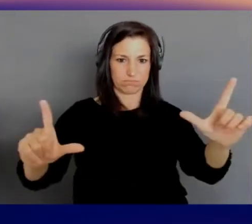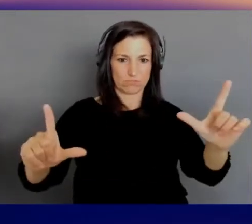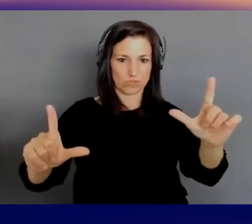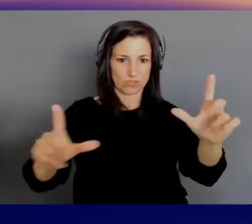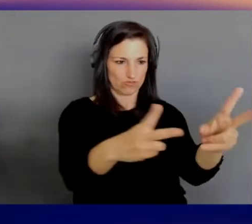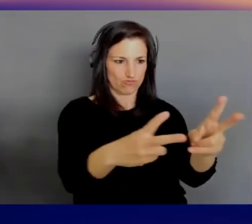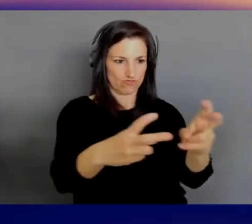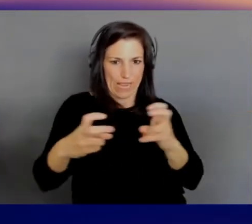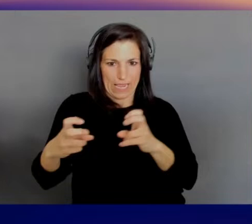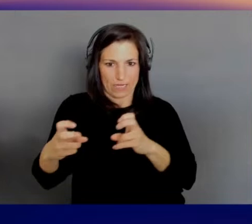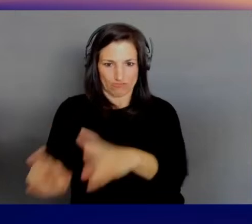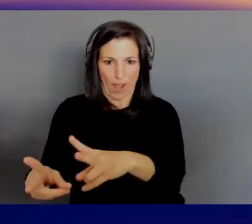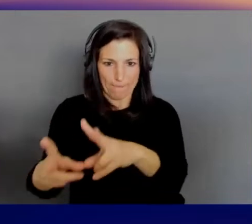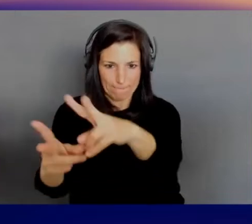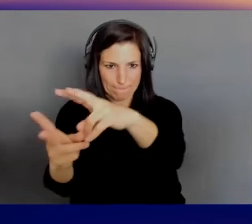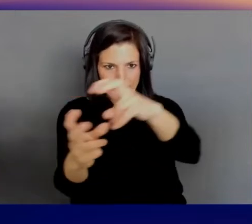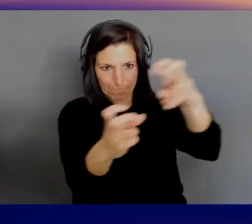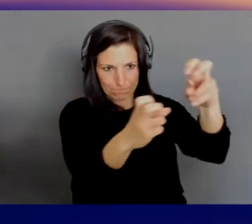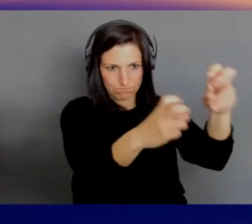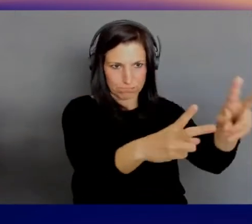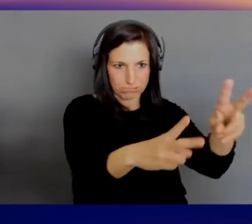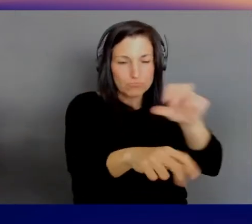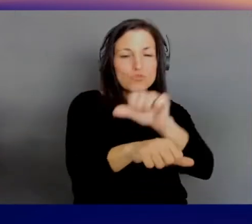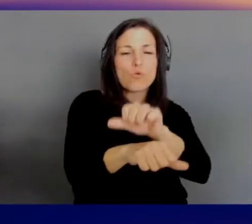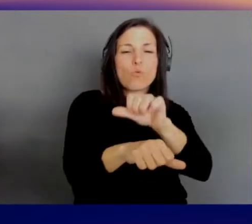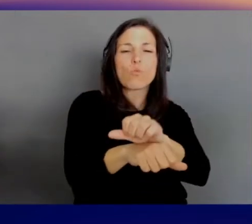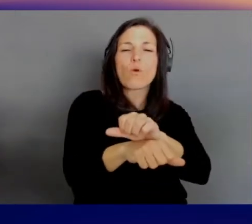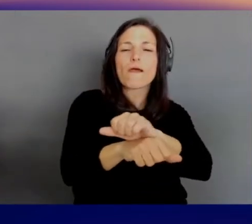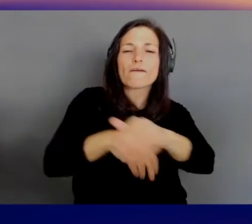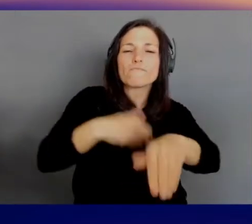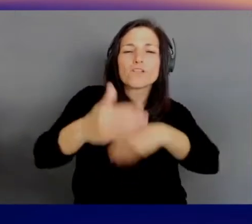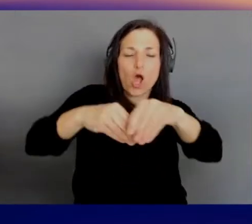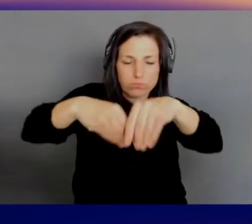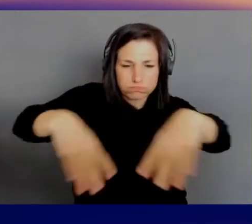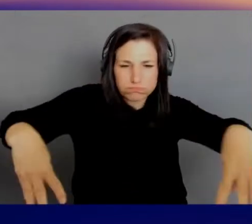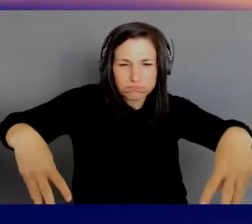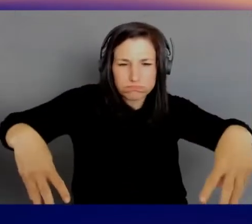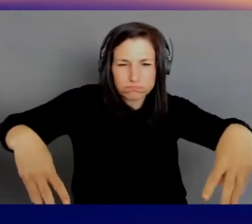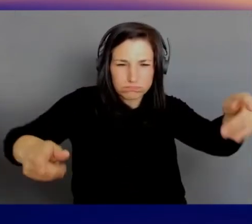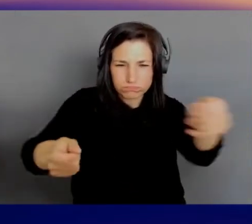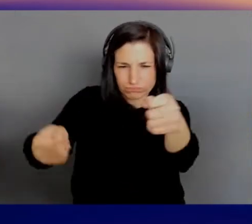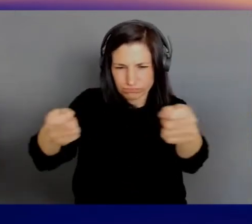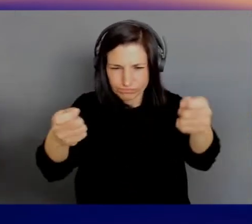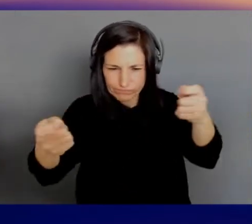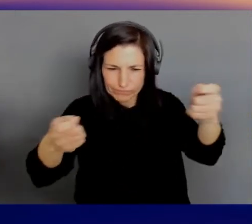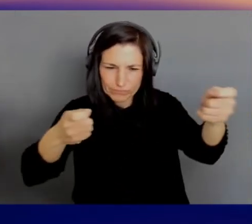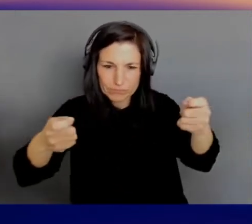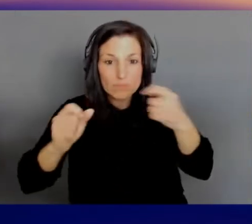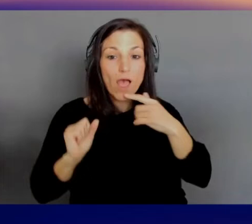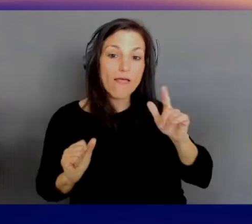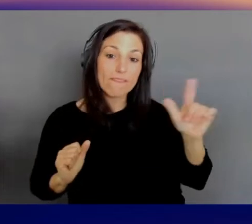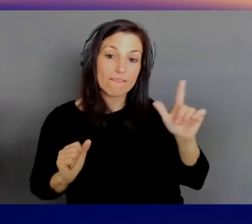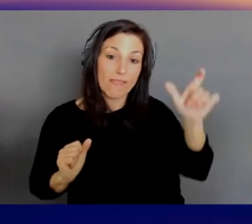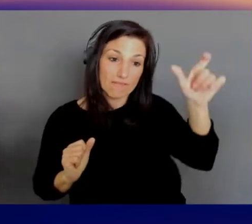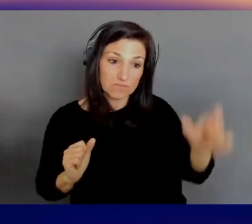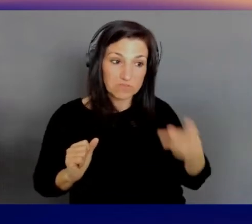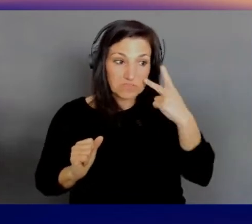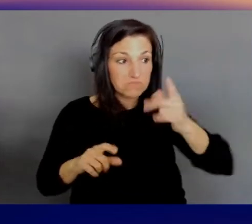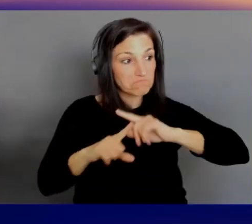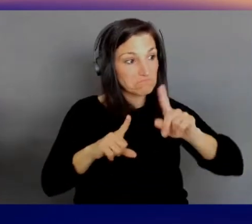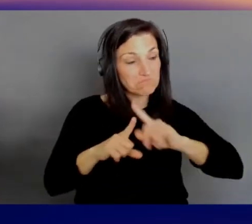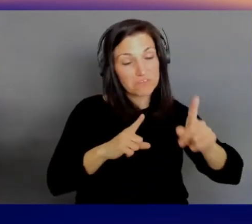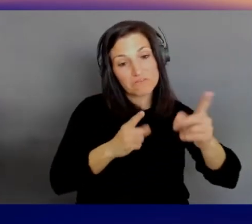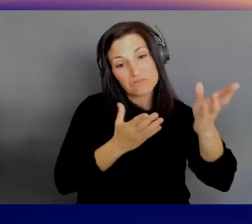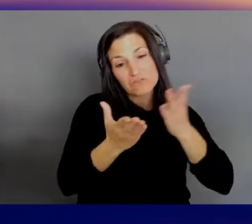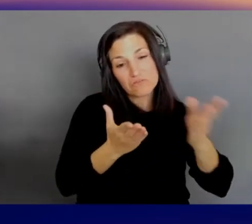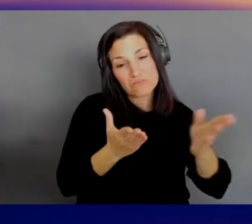of workflow orchestrations. So in the left, you see easily that there are different services that are most popular and